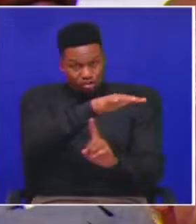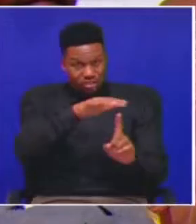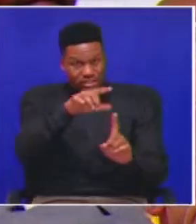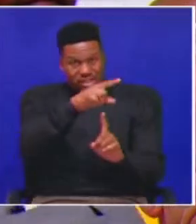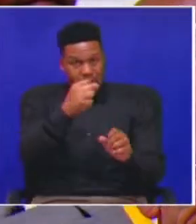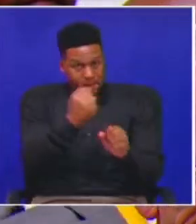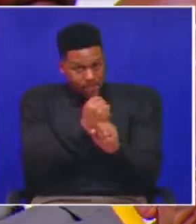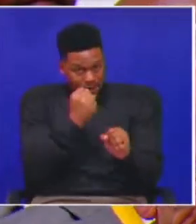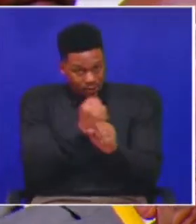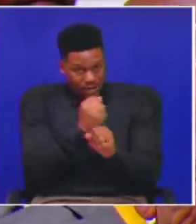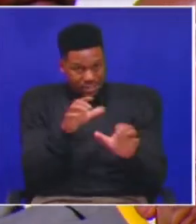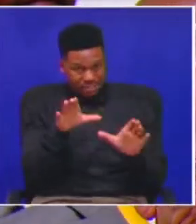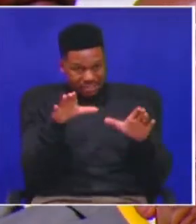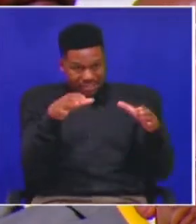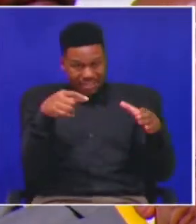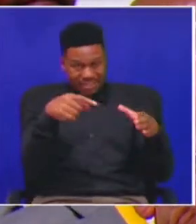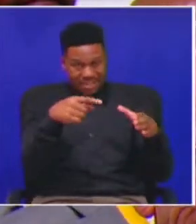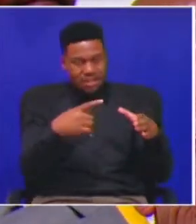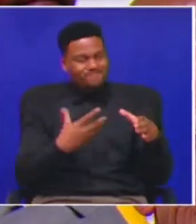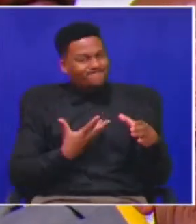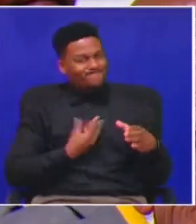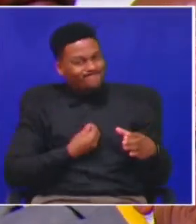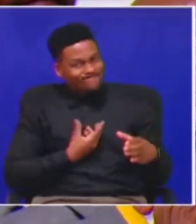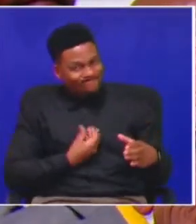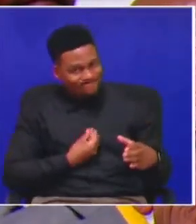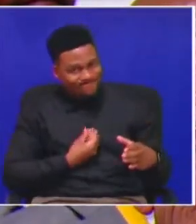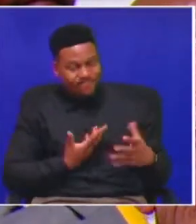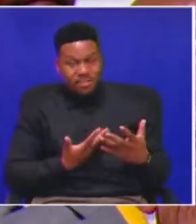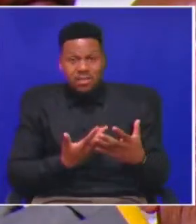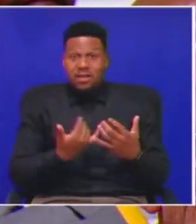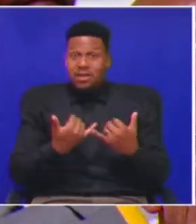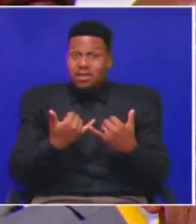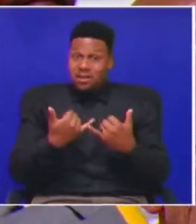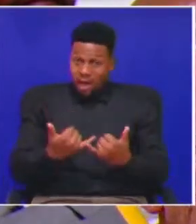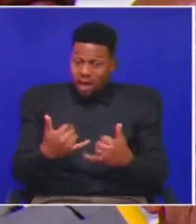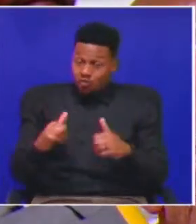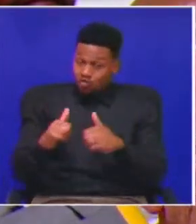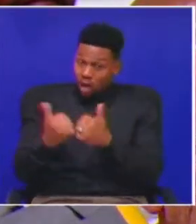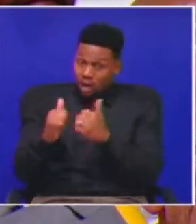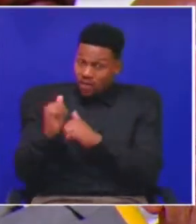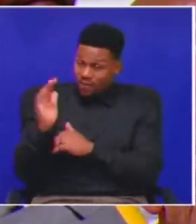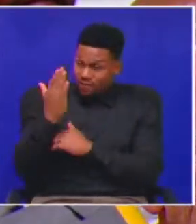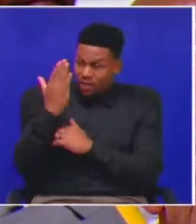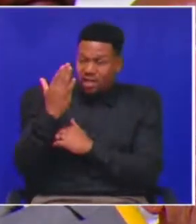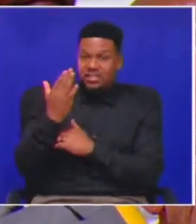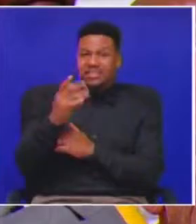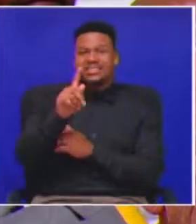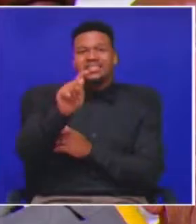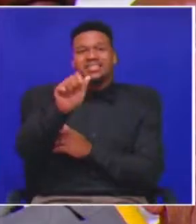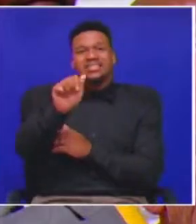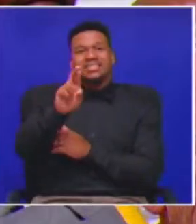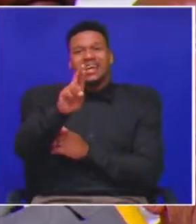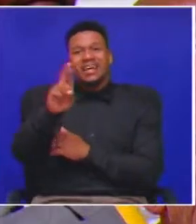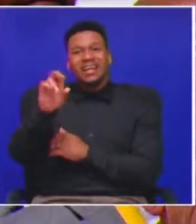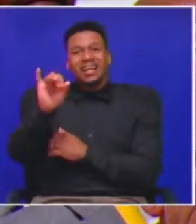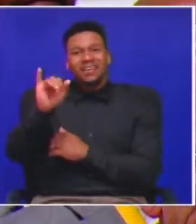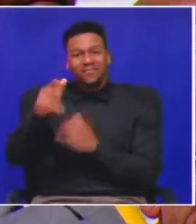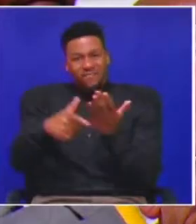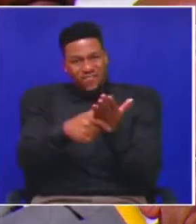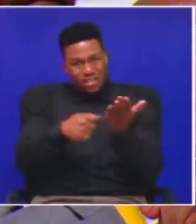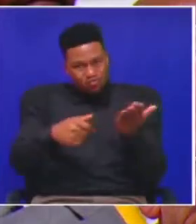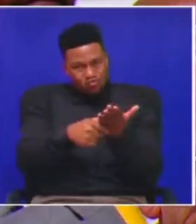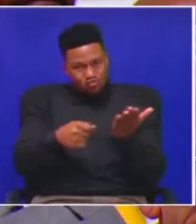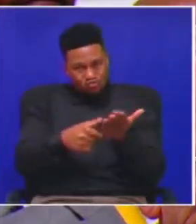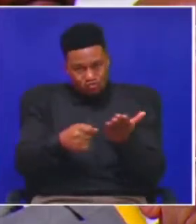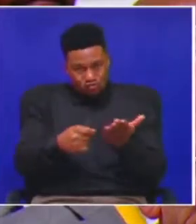that are prone to tariff-induced market distortions and the